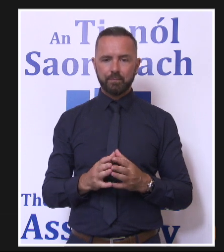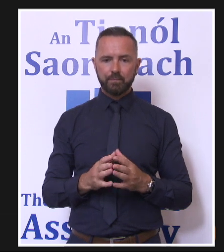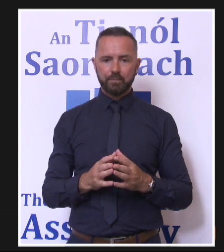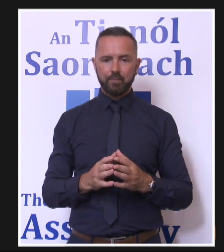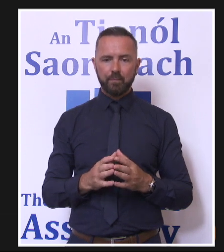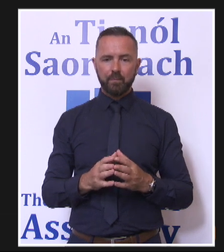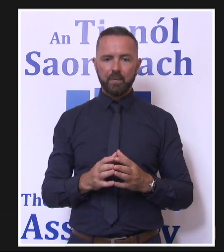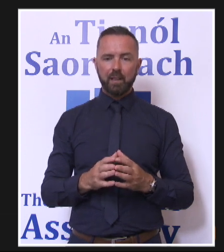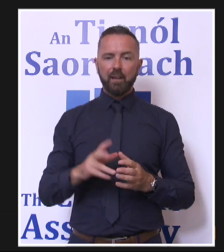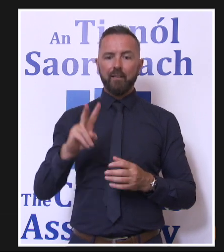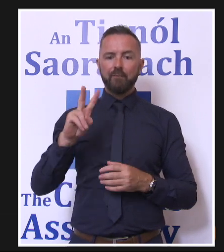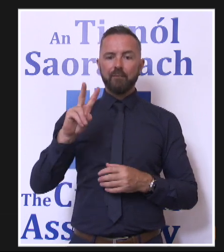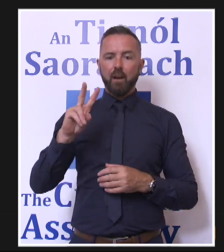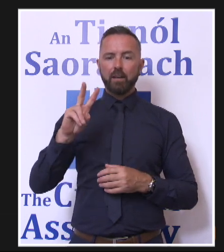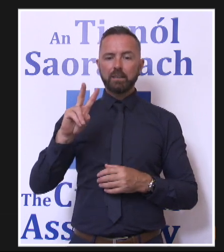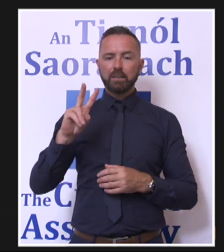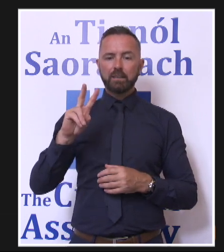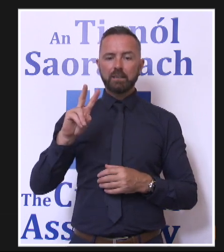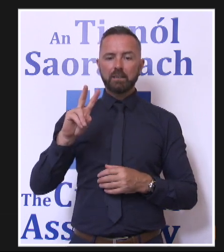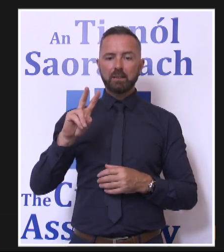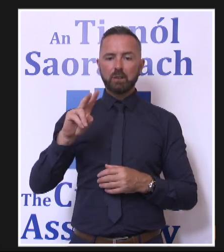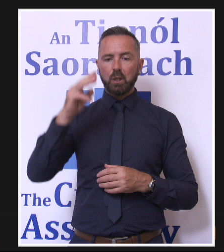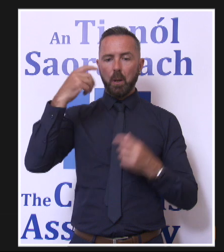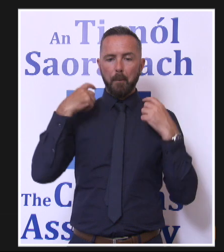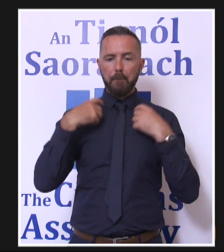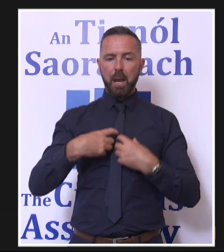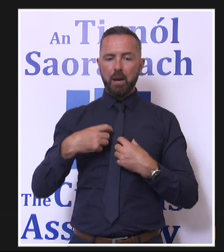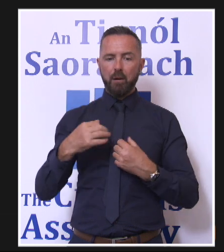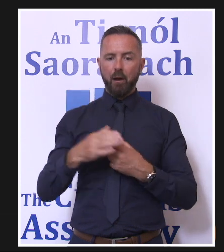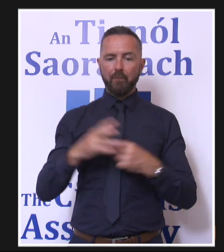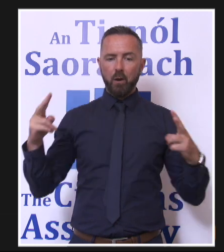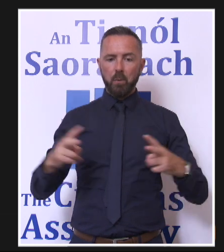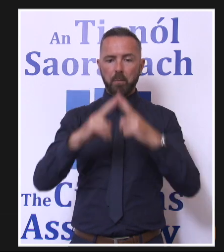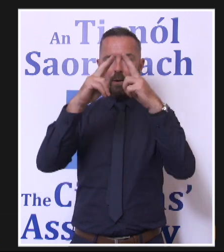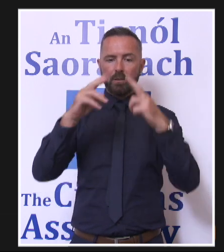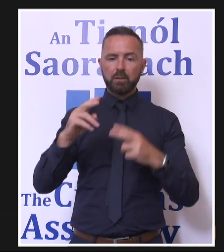The Vice Mayor of Paris, Miss Anoush Tirani.